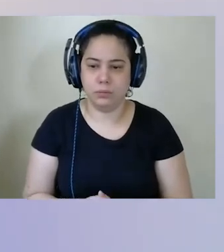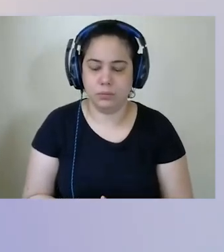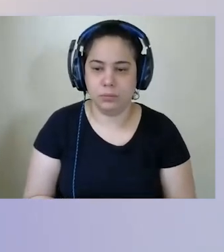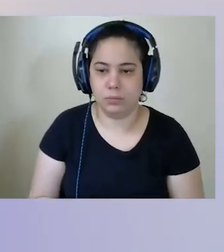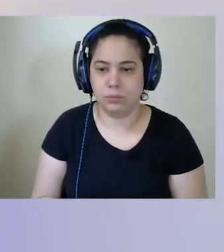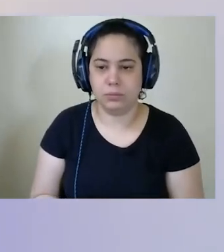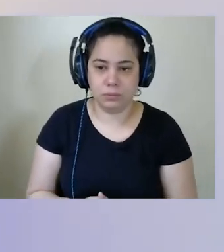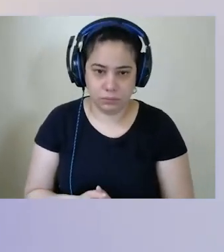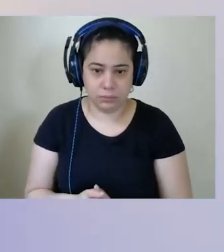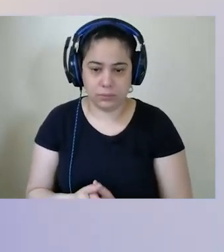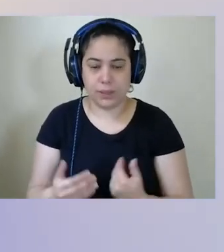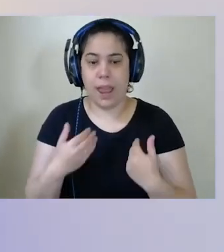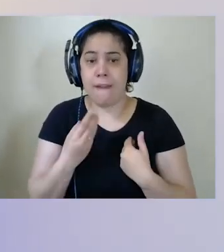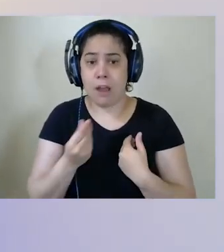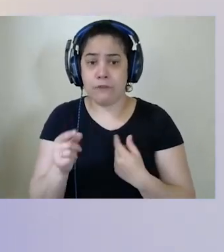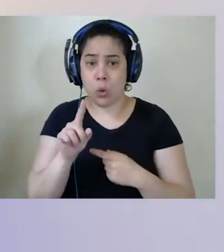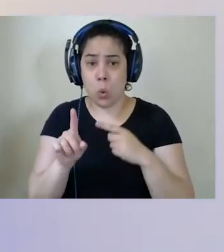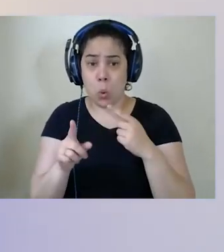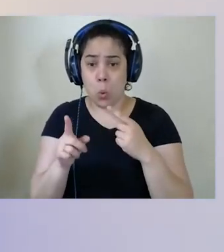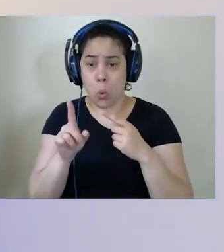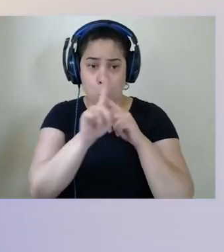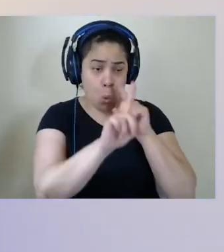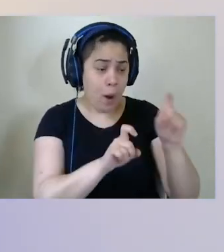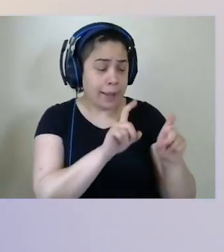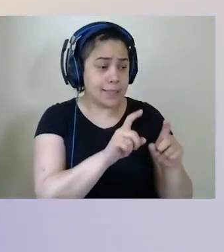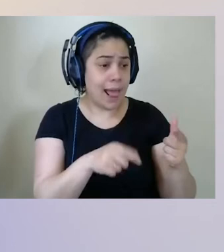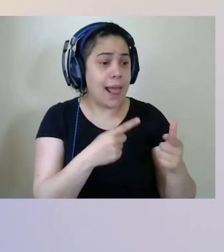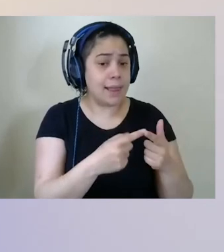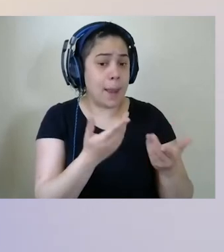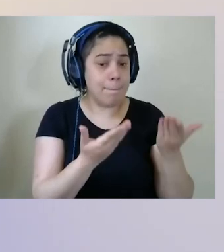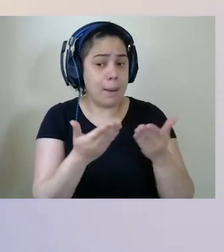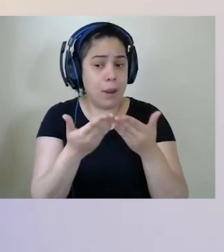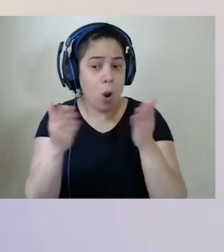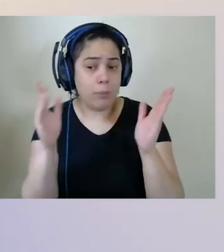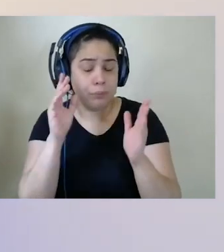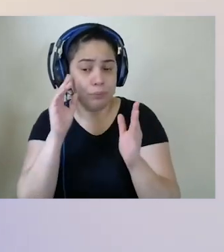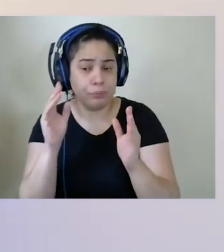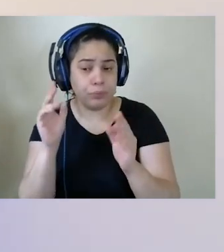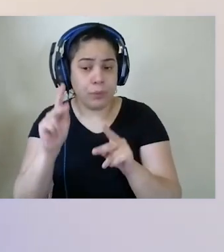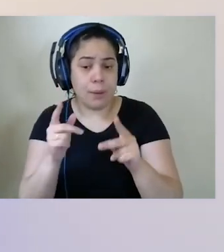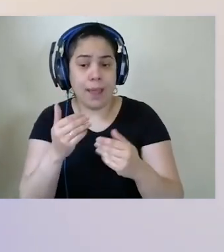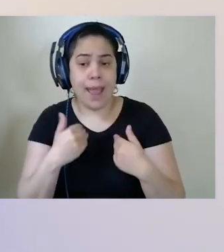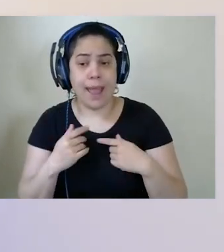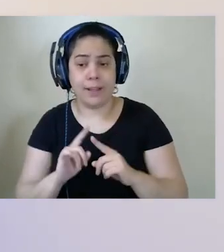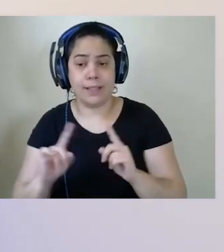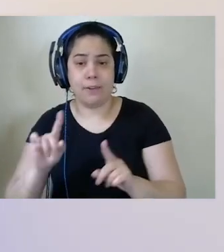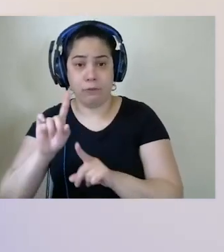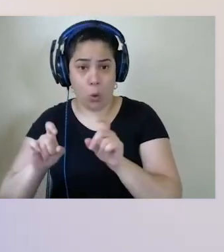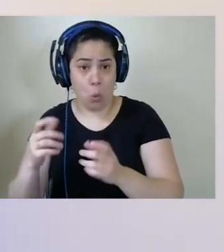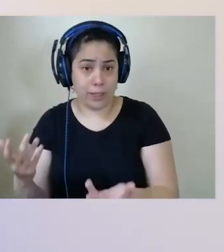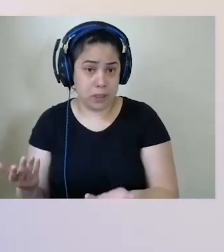good. I have a couple of questions, and then I was thinking that we could open it up and see if other folks have some things that they would like to